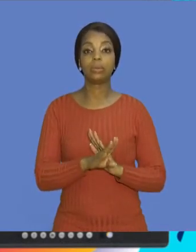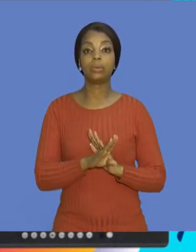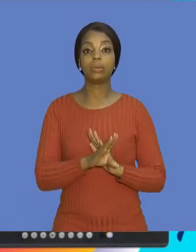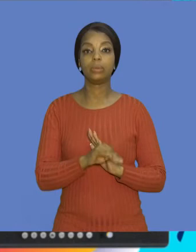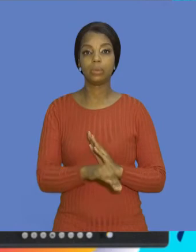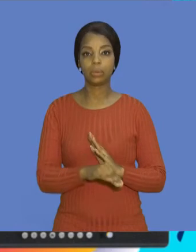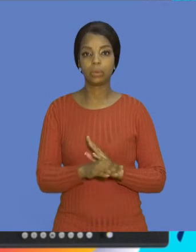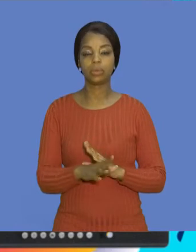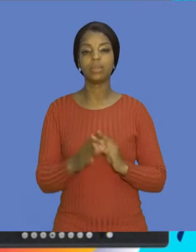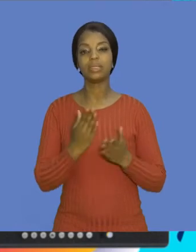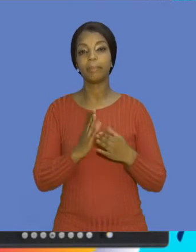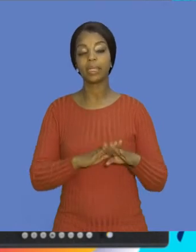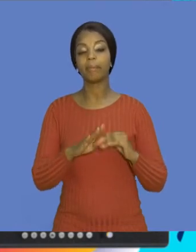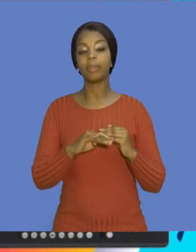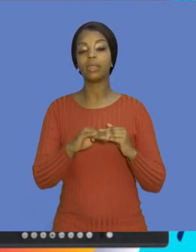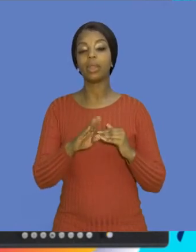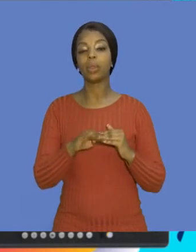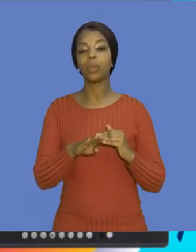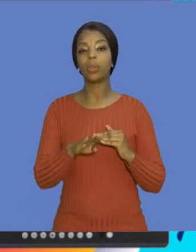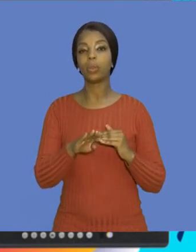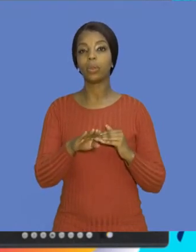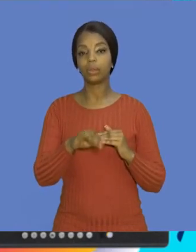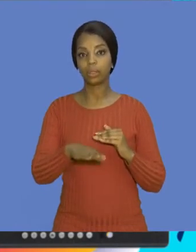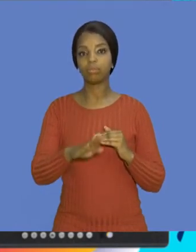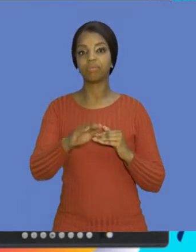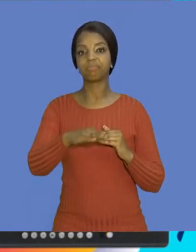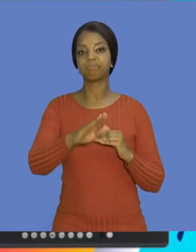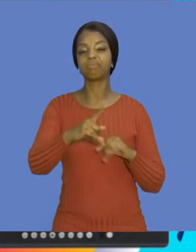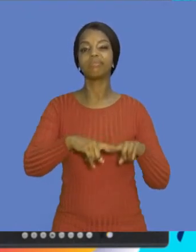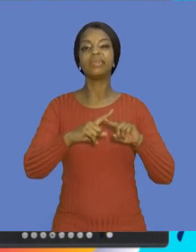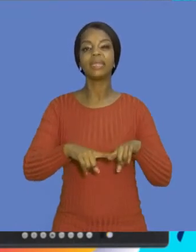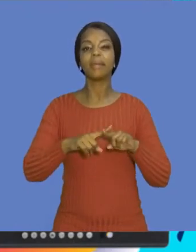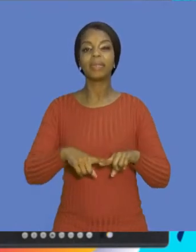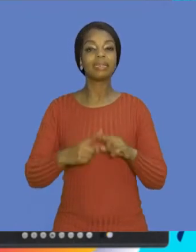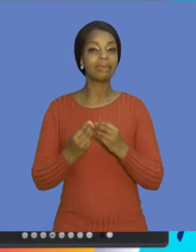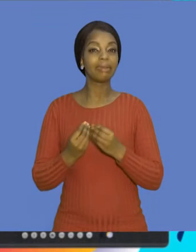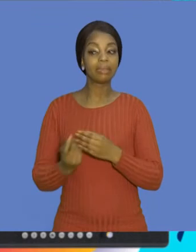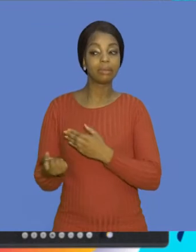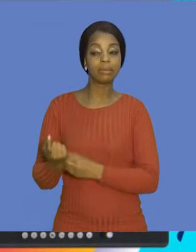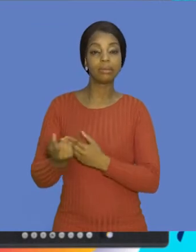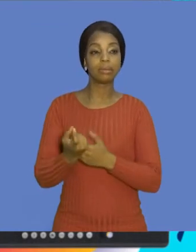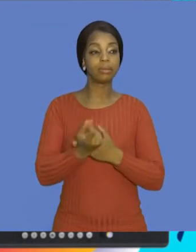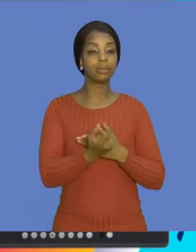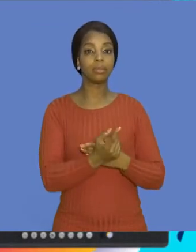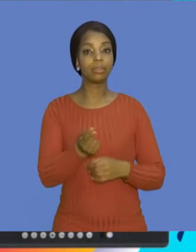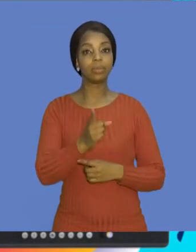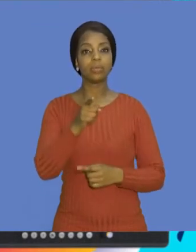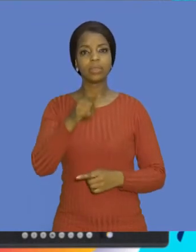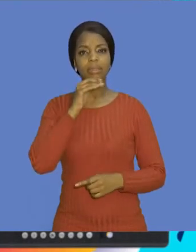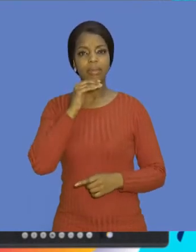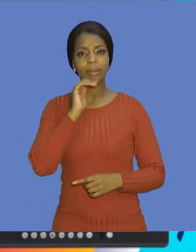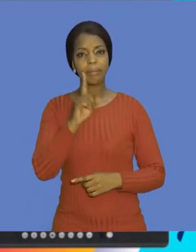bit linear for some time, and then it continues depending on what the factors are. So what this means is it will never be